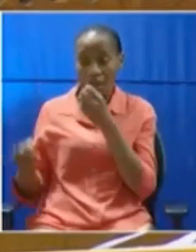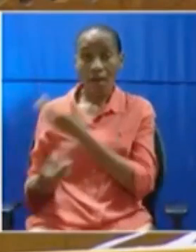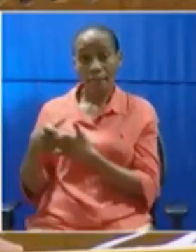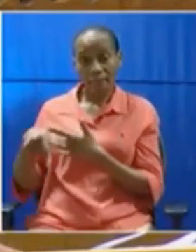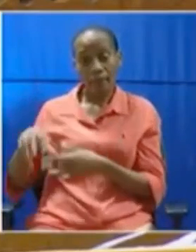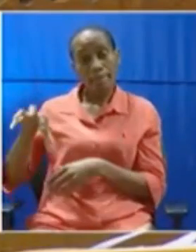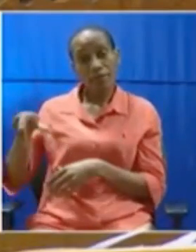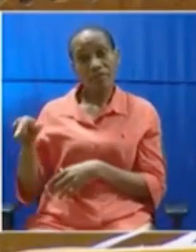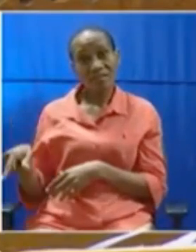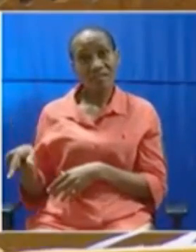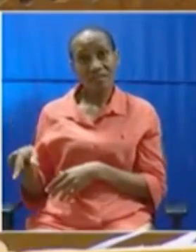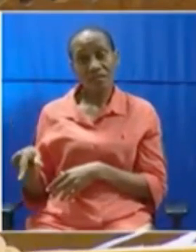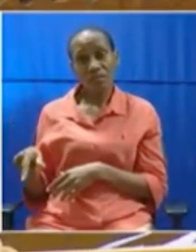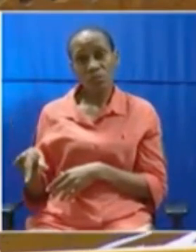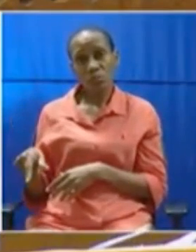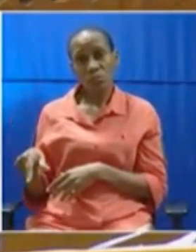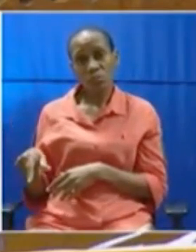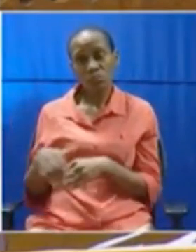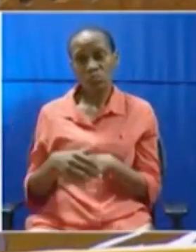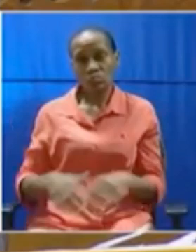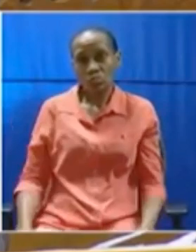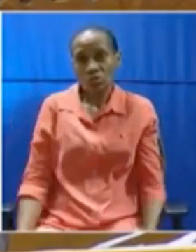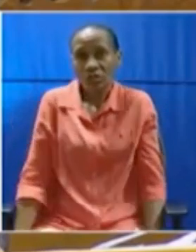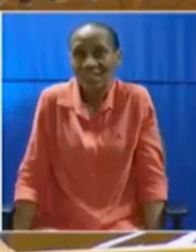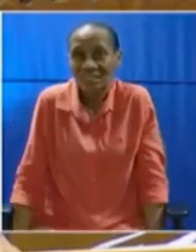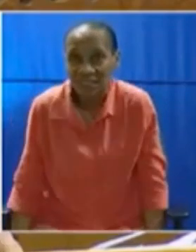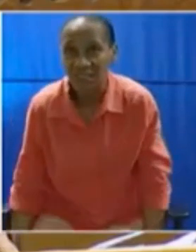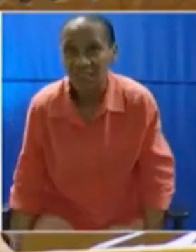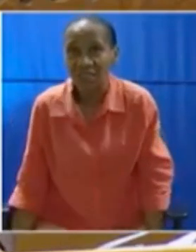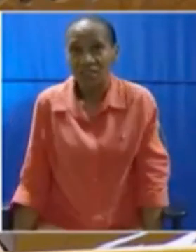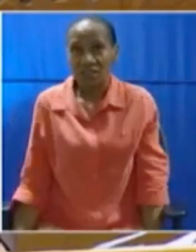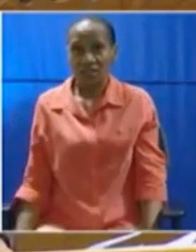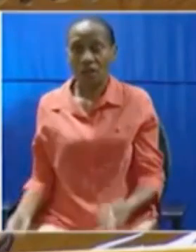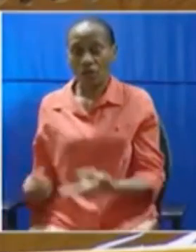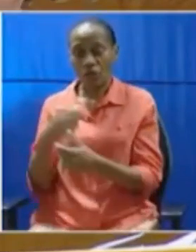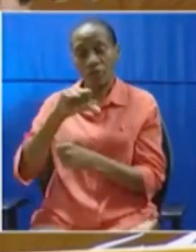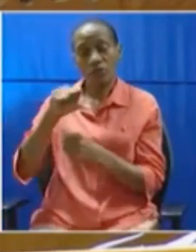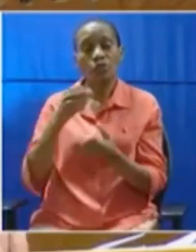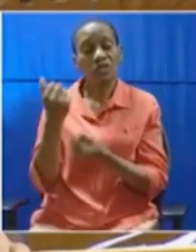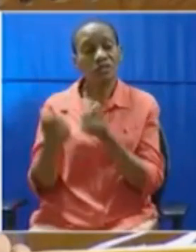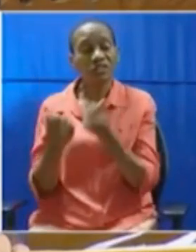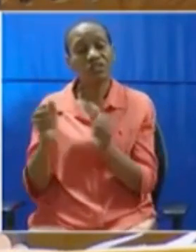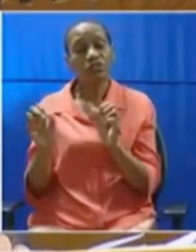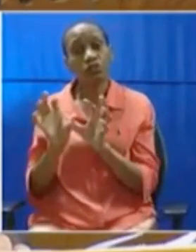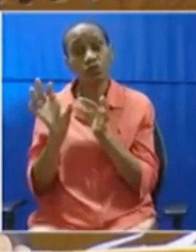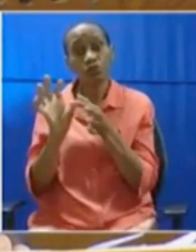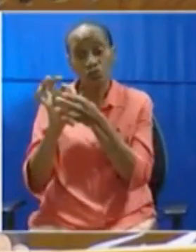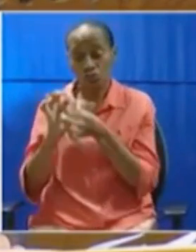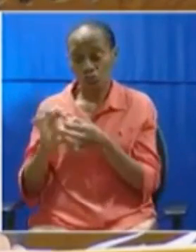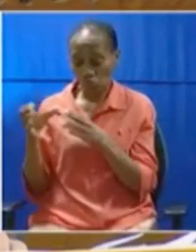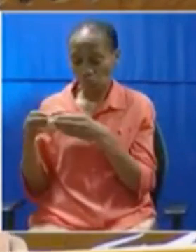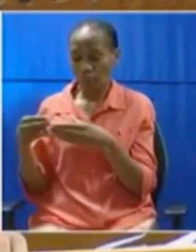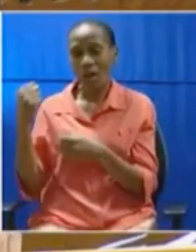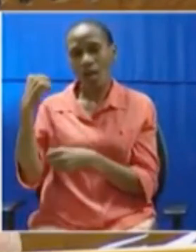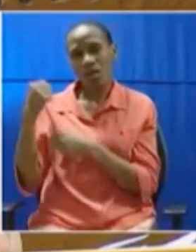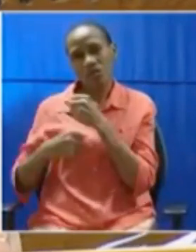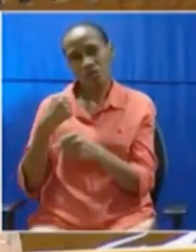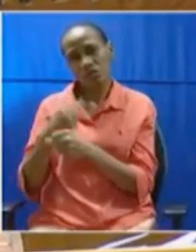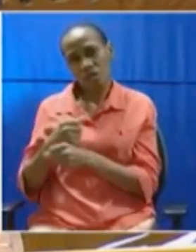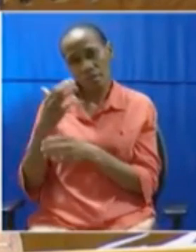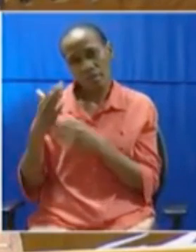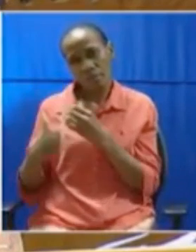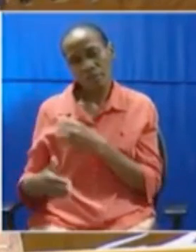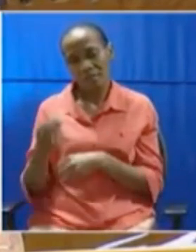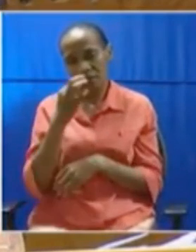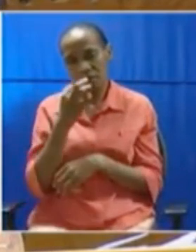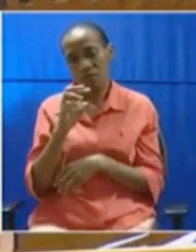a judgment that was brought by the Social Justice Coalition that ruled at the end of last year that the